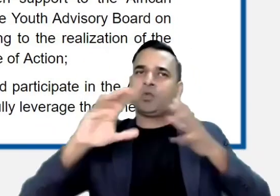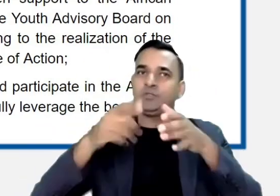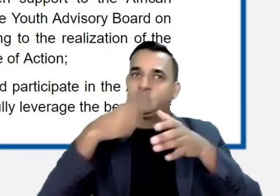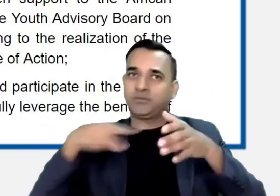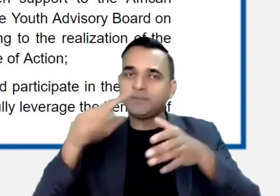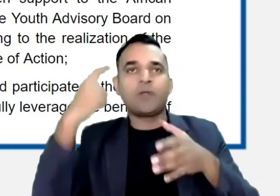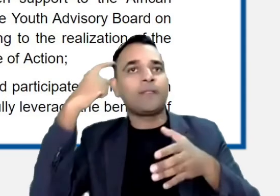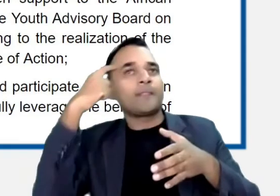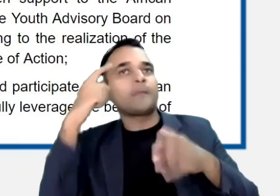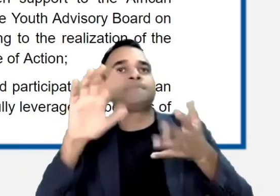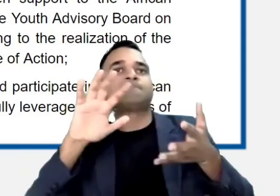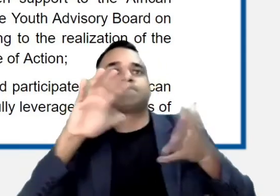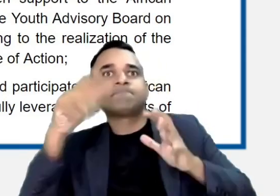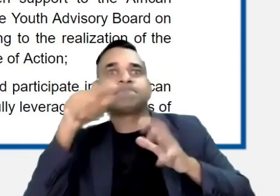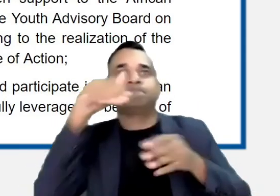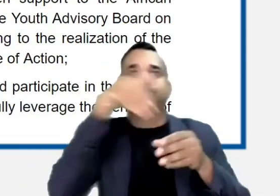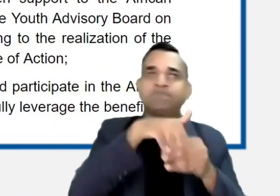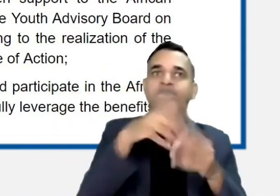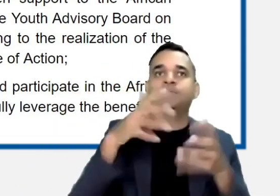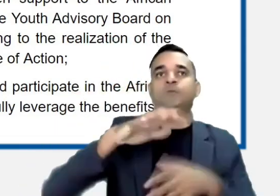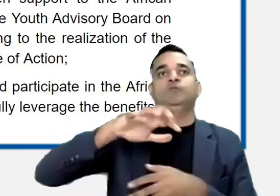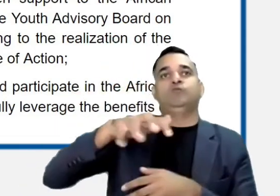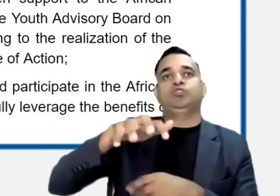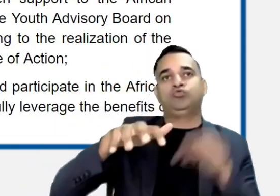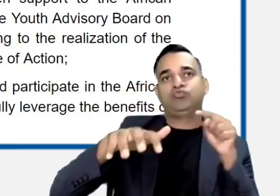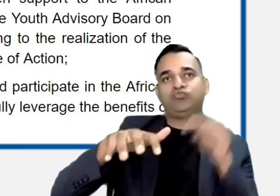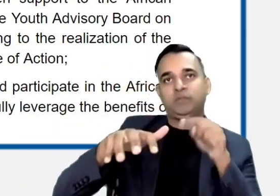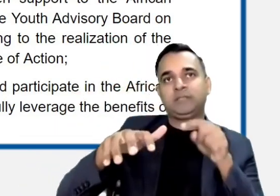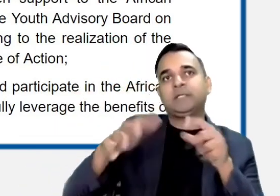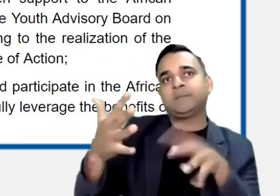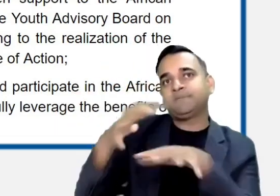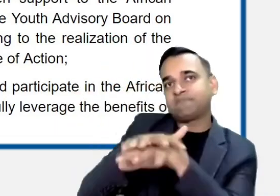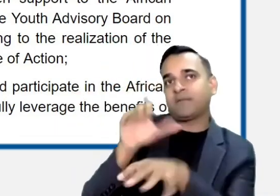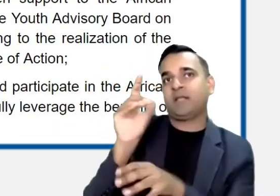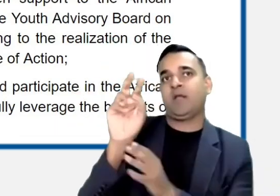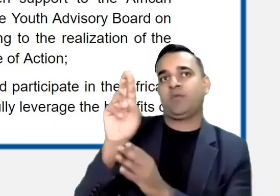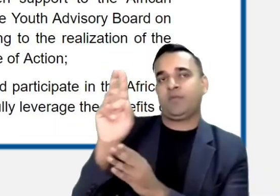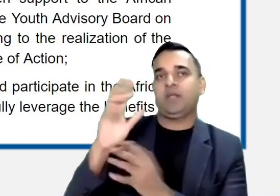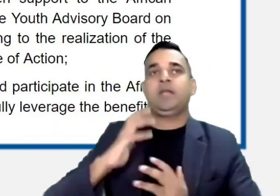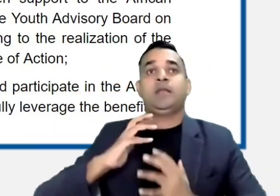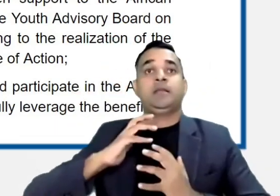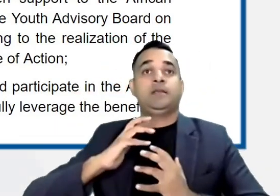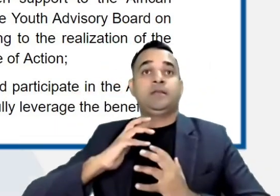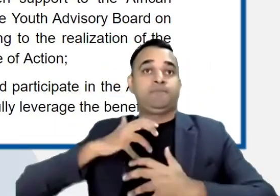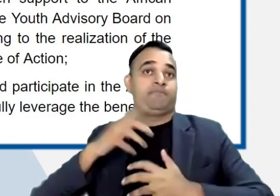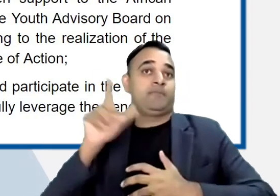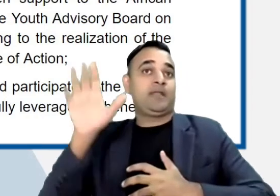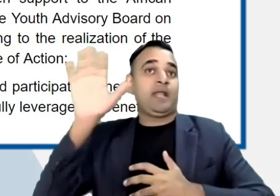resilience of displaced people and host communities. 28, further call upon member